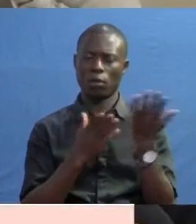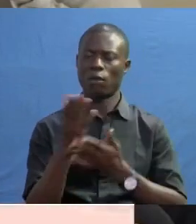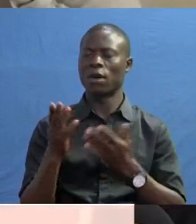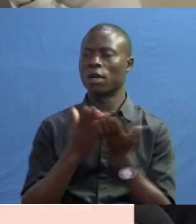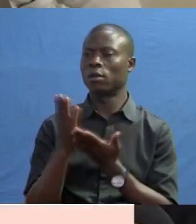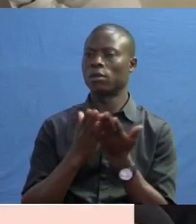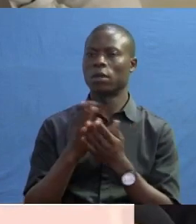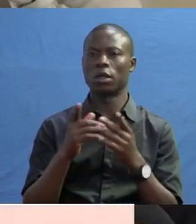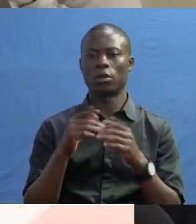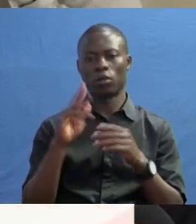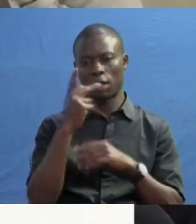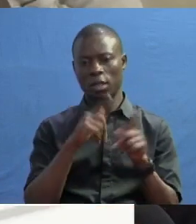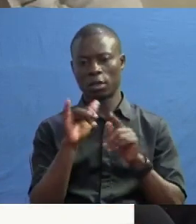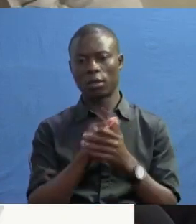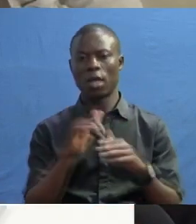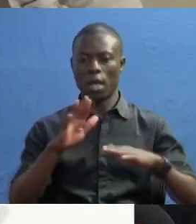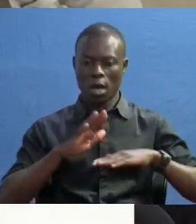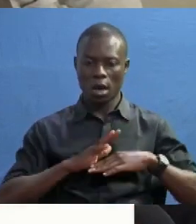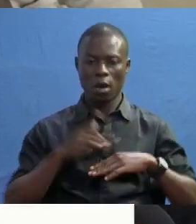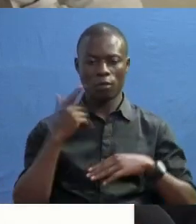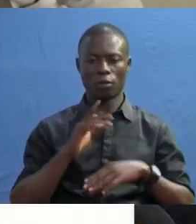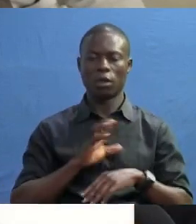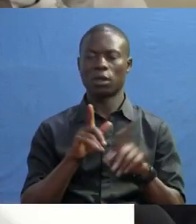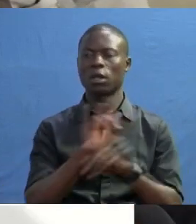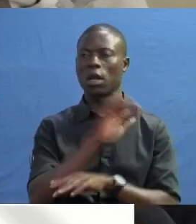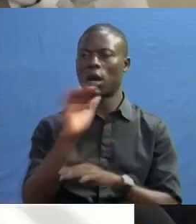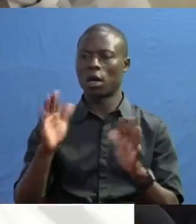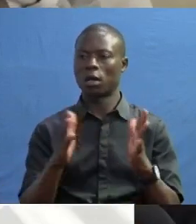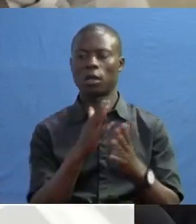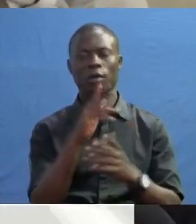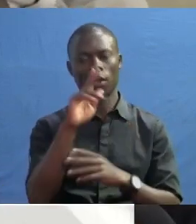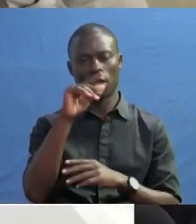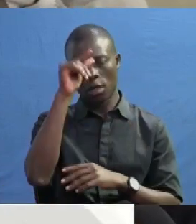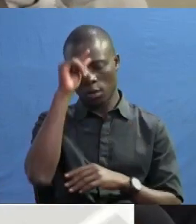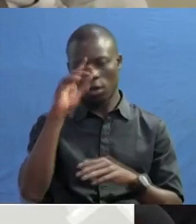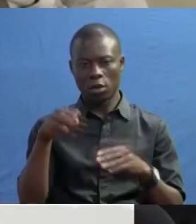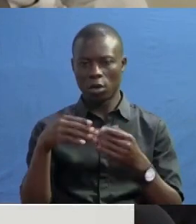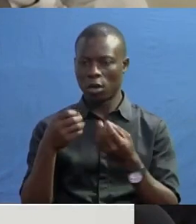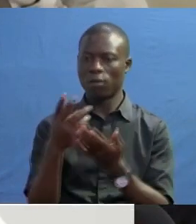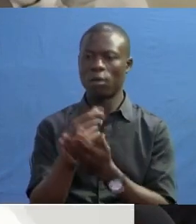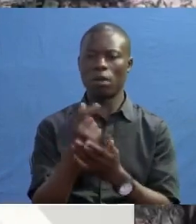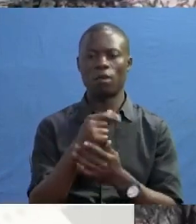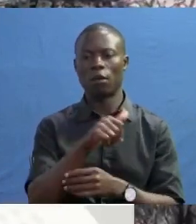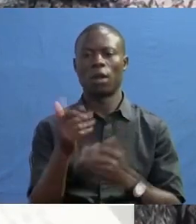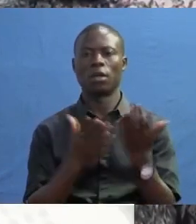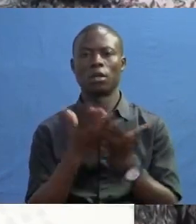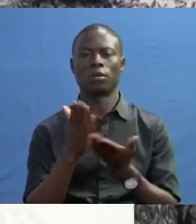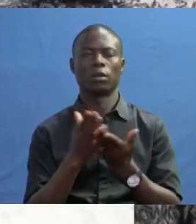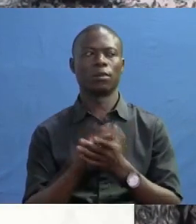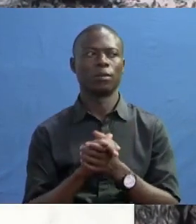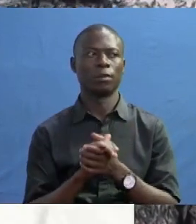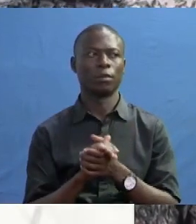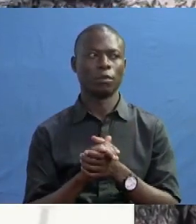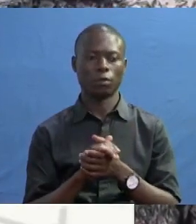Kenyans while barely having enough for basic commodities. He urged the government to release the funds for more efficient services. And we have been here